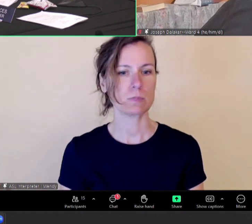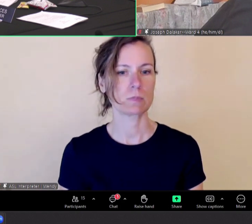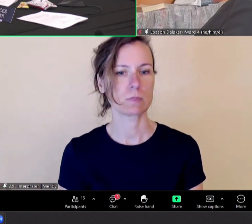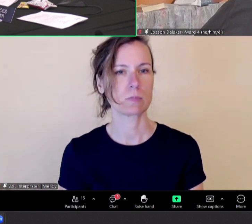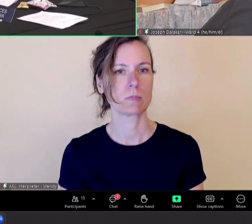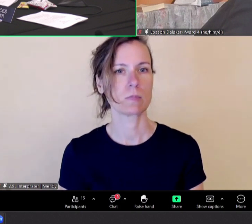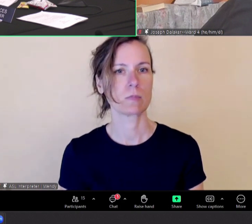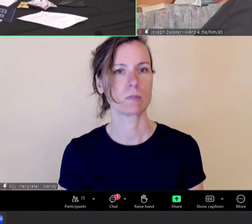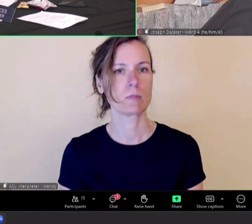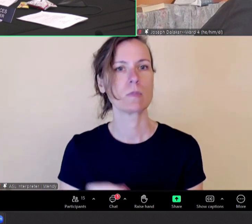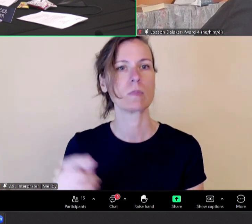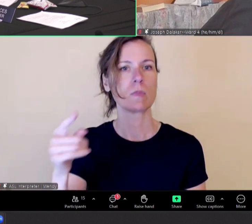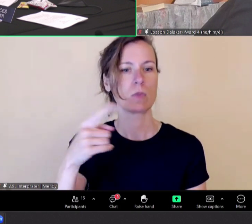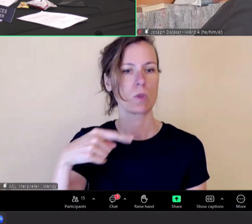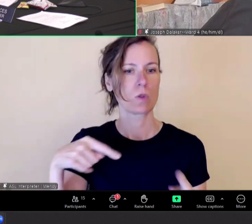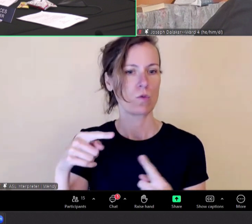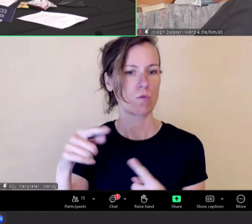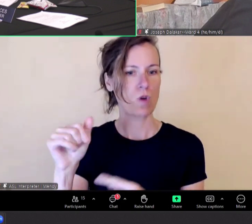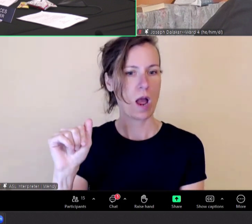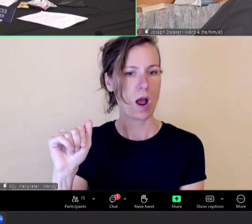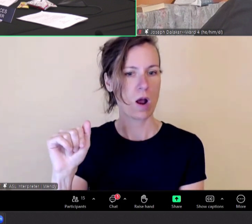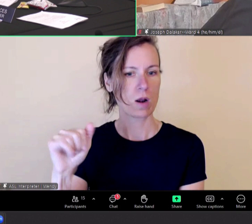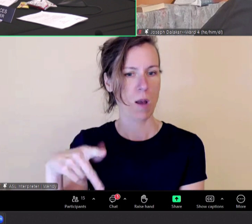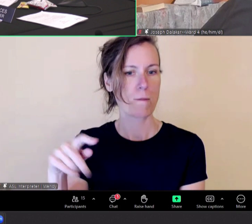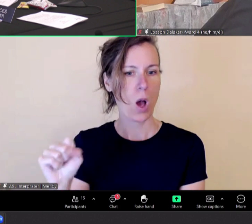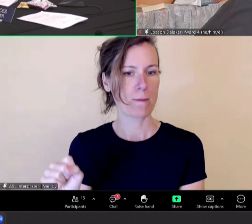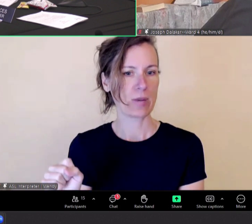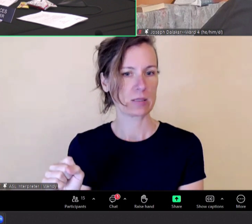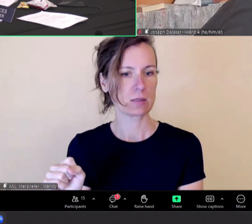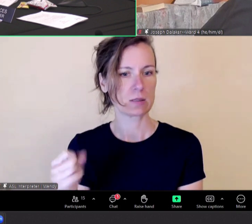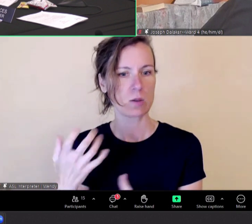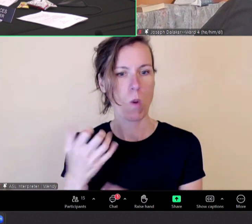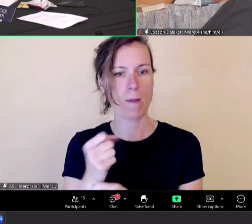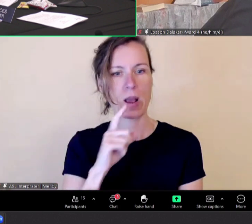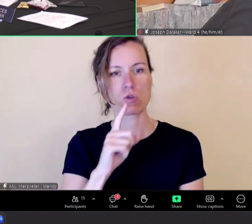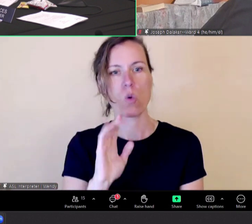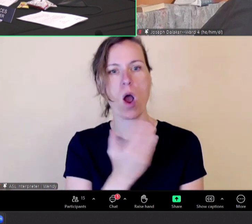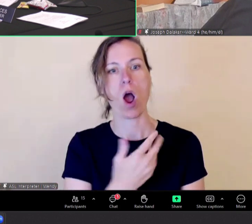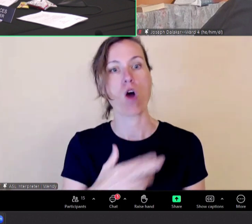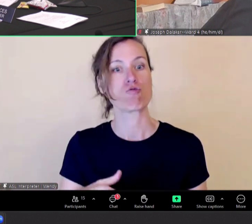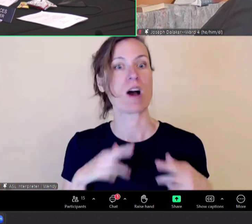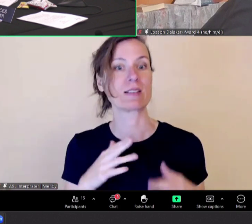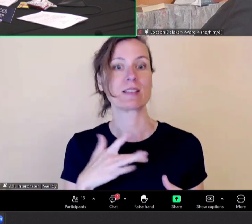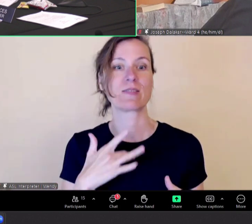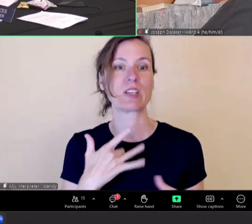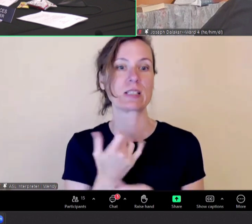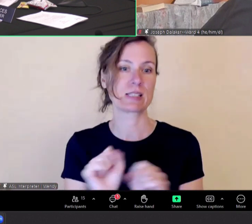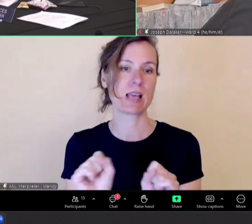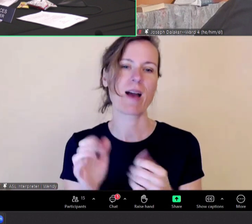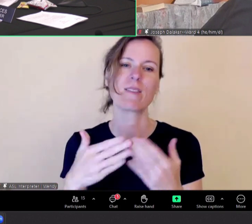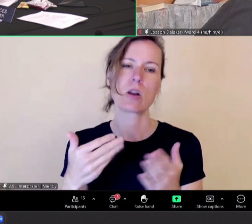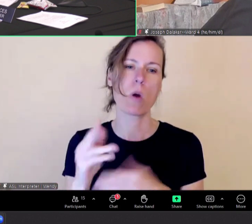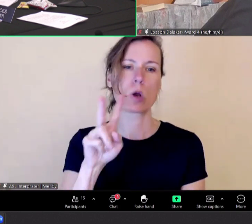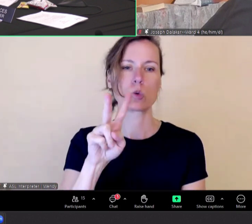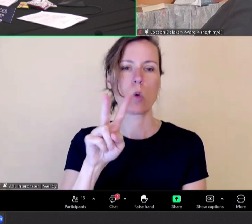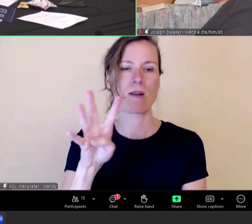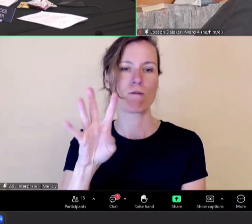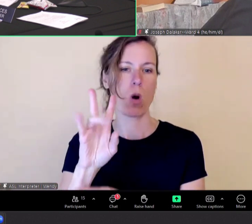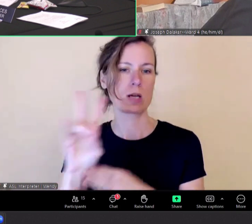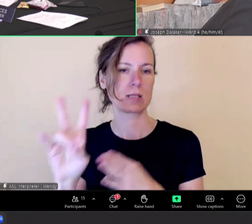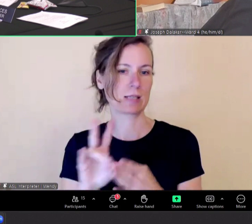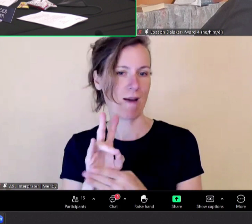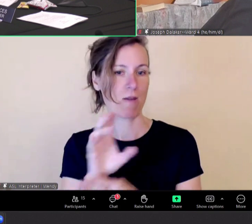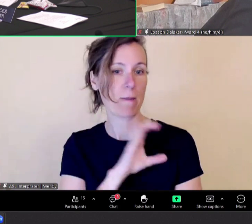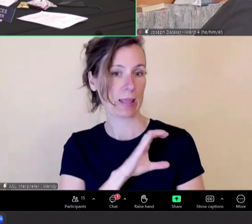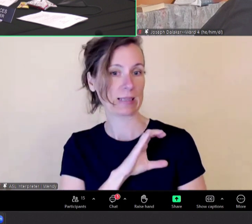around the apartments, right? So because we want to make sure that our residents also feel safe, even though we do have 24/7 policing. It'll be a big